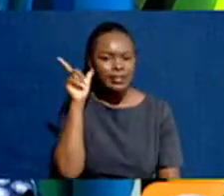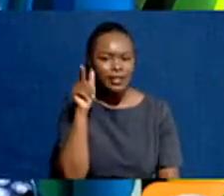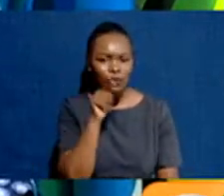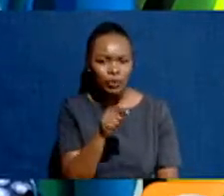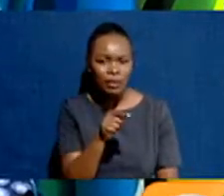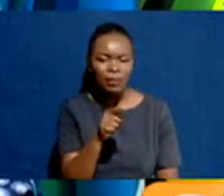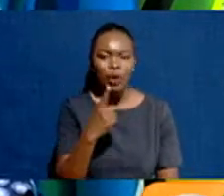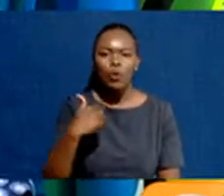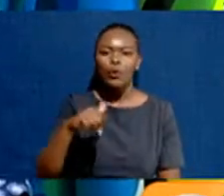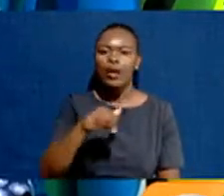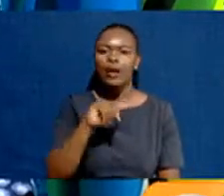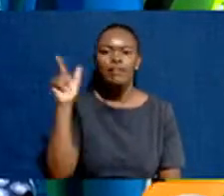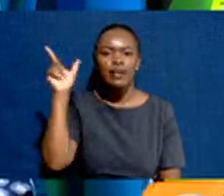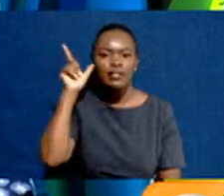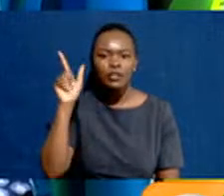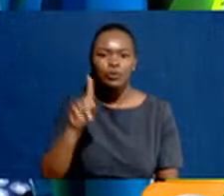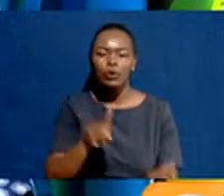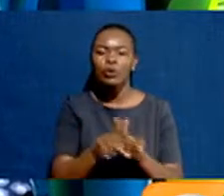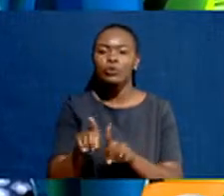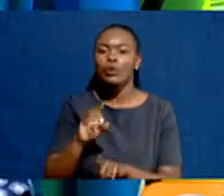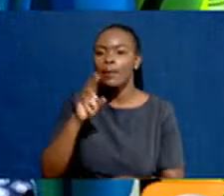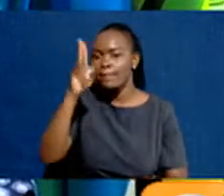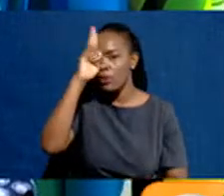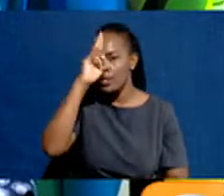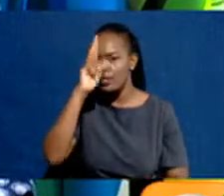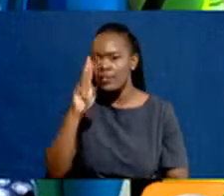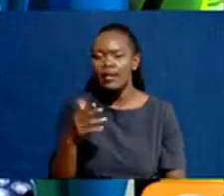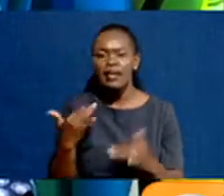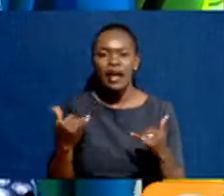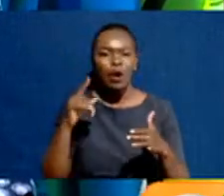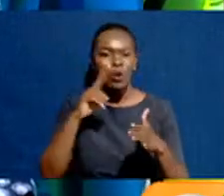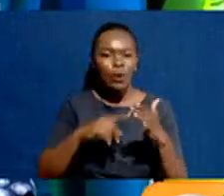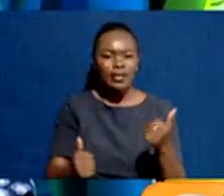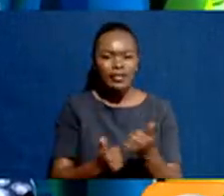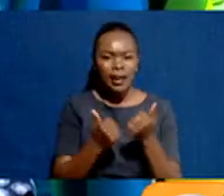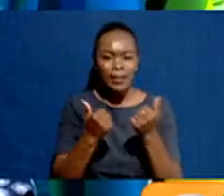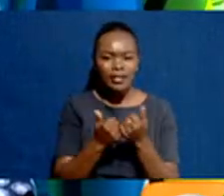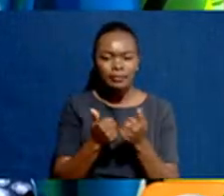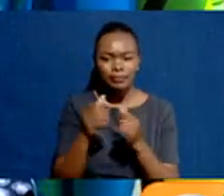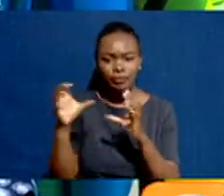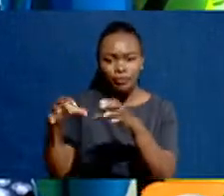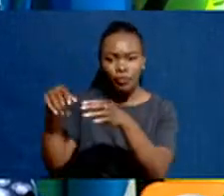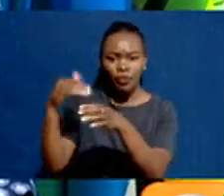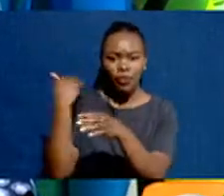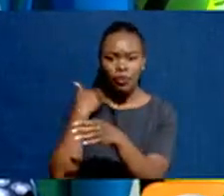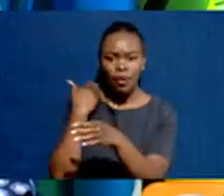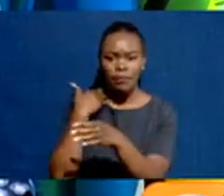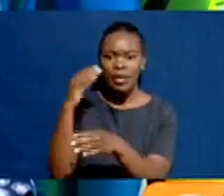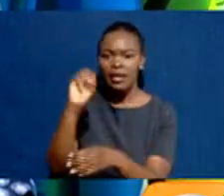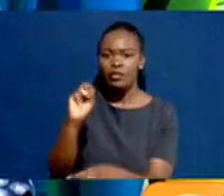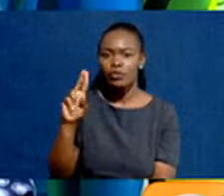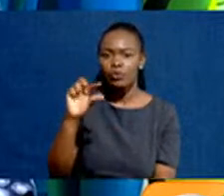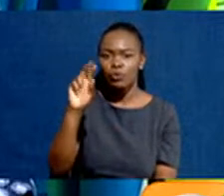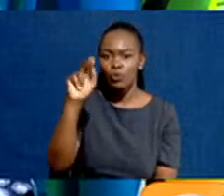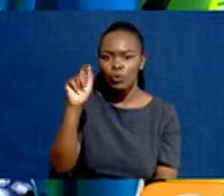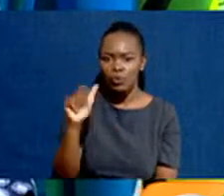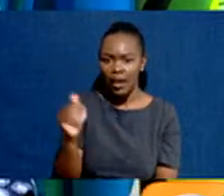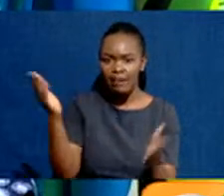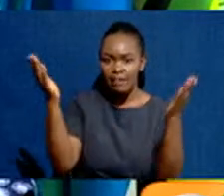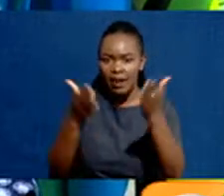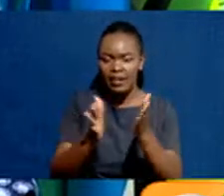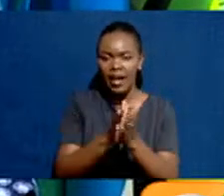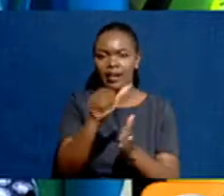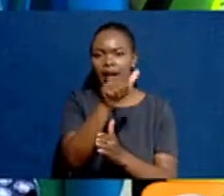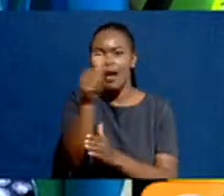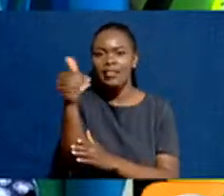have listened to the commanders. They have got a good plan. What has happened is that these bandits in Suguta Valley and other gorges